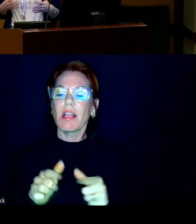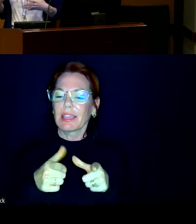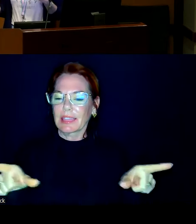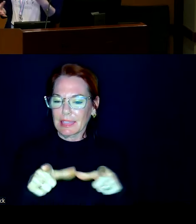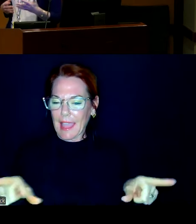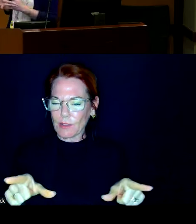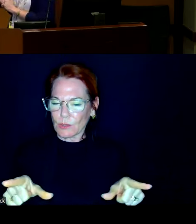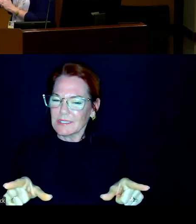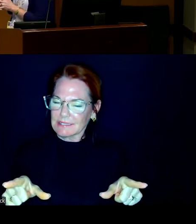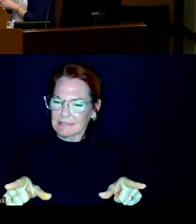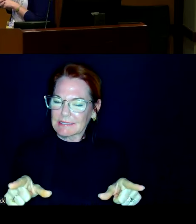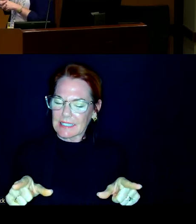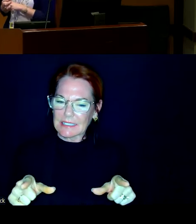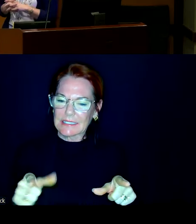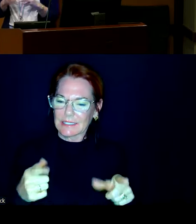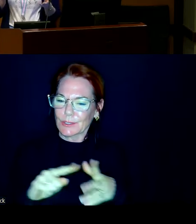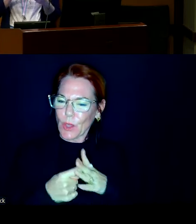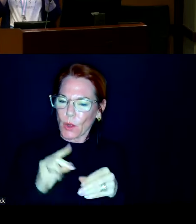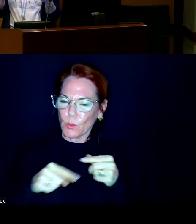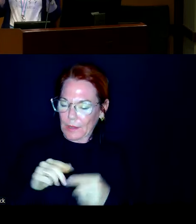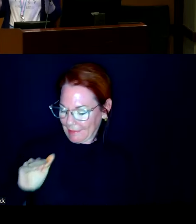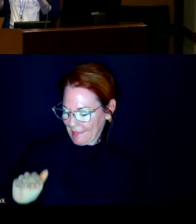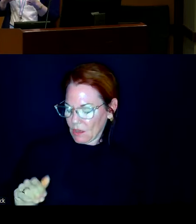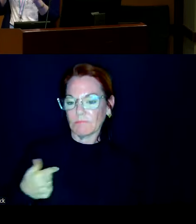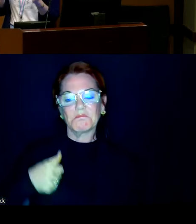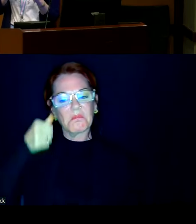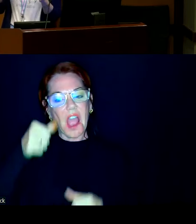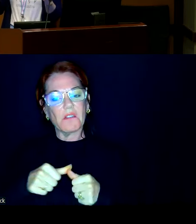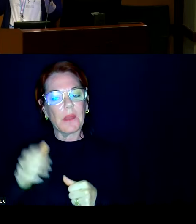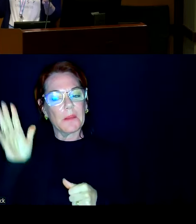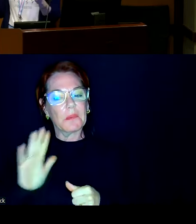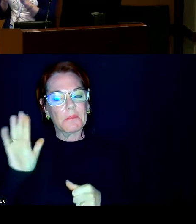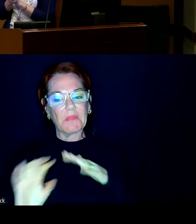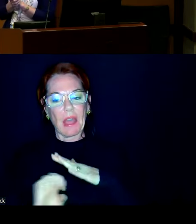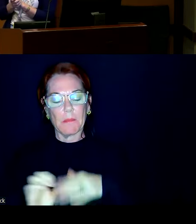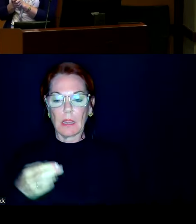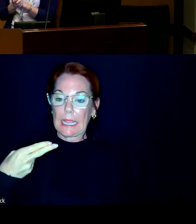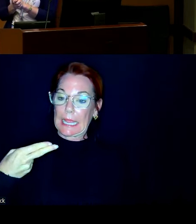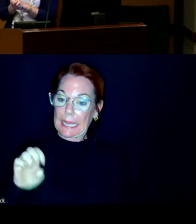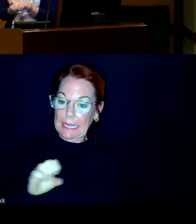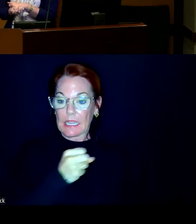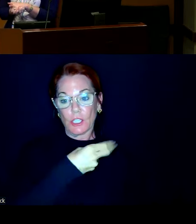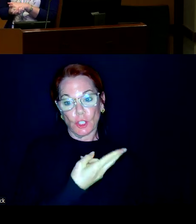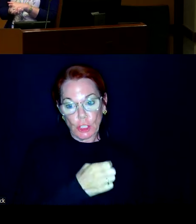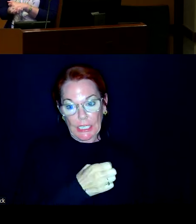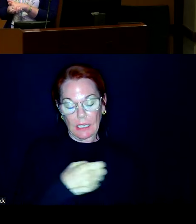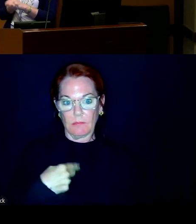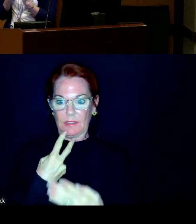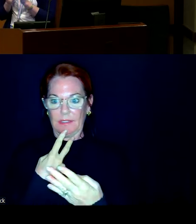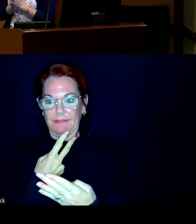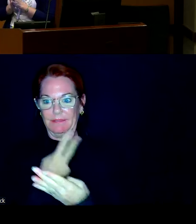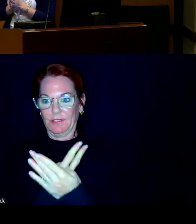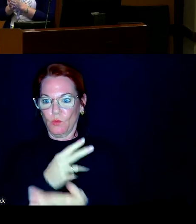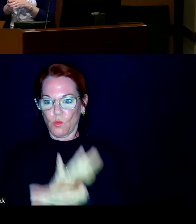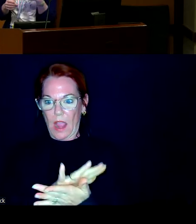built in and starts off when we're little. So I remember like in grade school, it was always he or she. And then I got to grad school and my mentor's like,